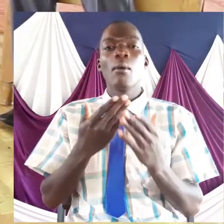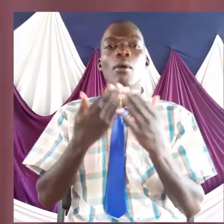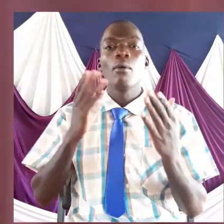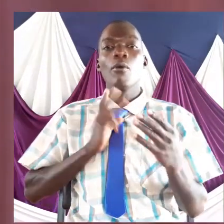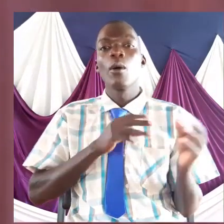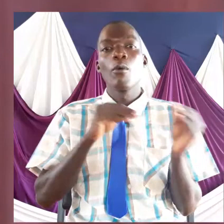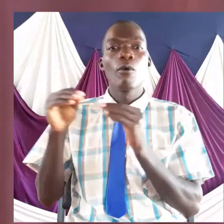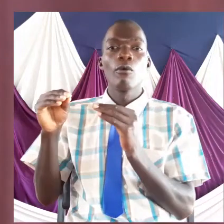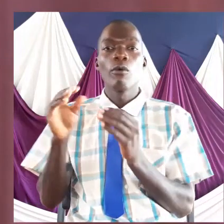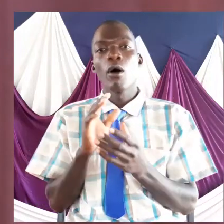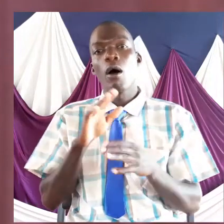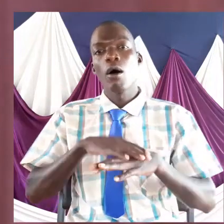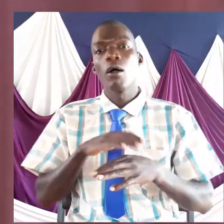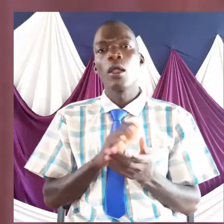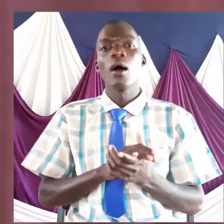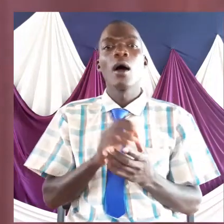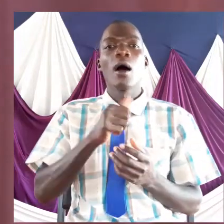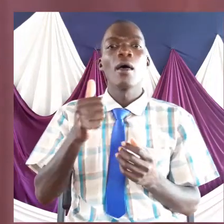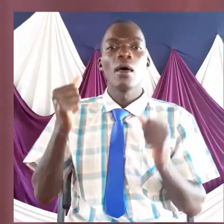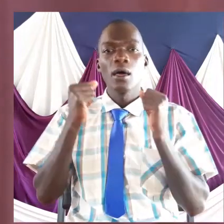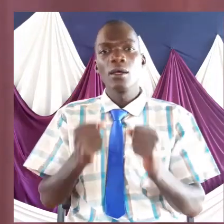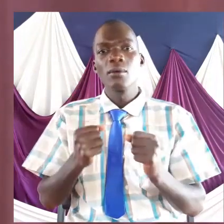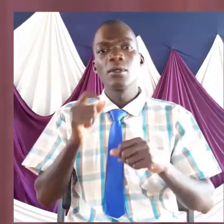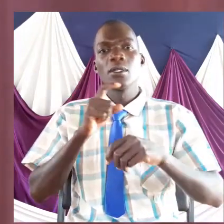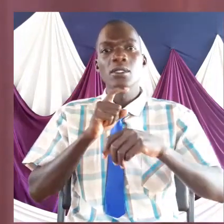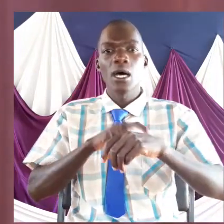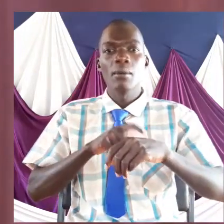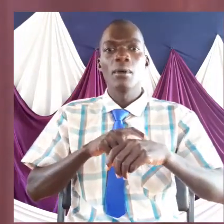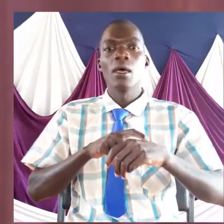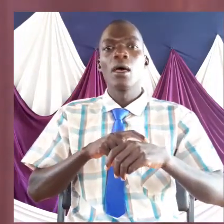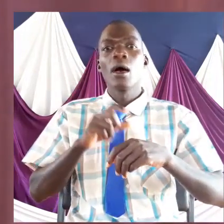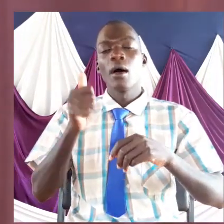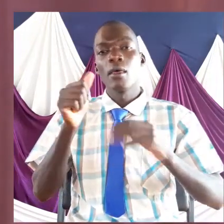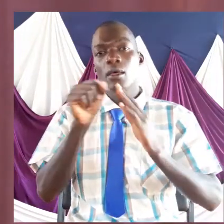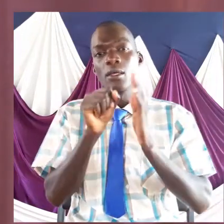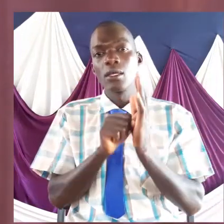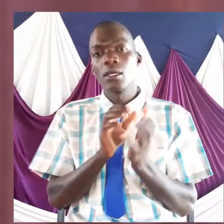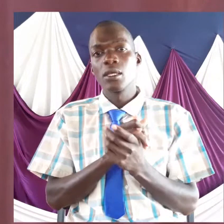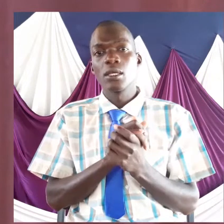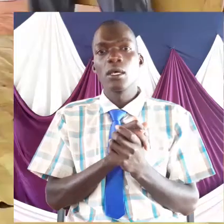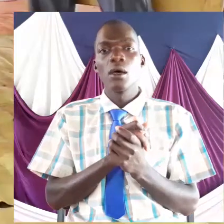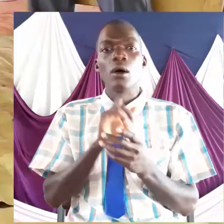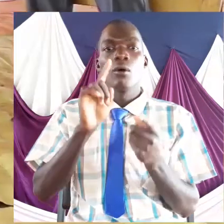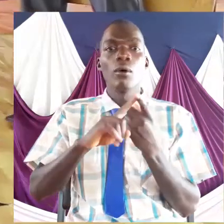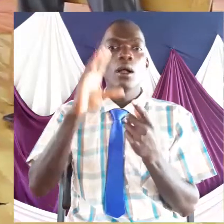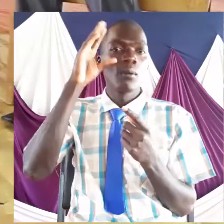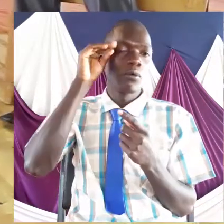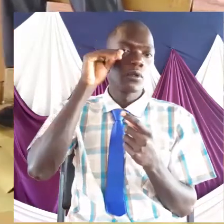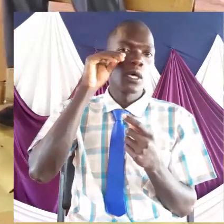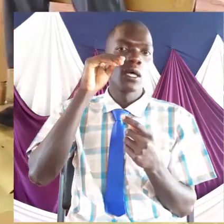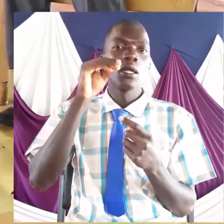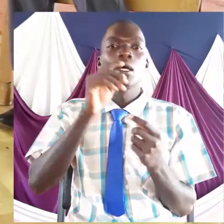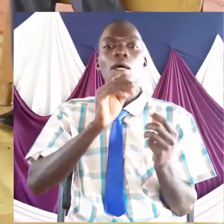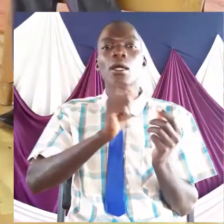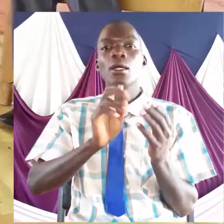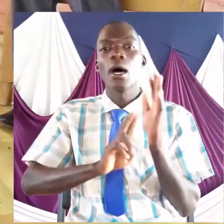mm-hmm. another real antitype that we see. Yes. Was the serpent. Mm-hmm. When Moses lifted up that